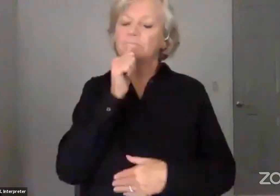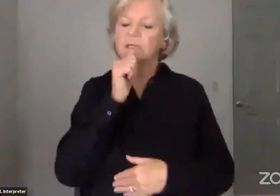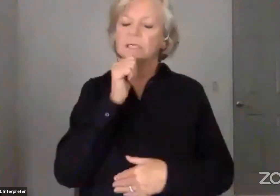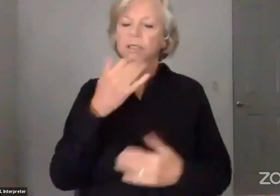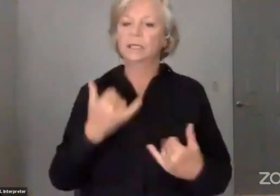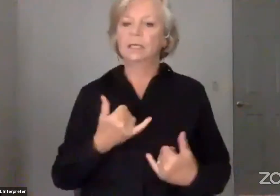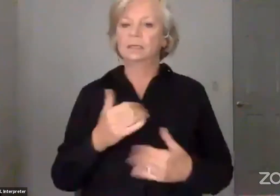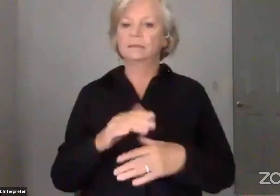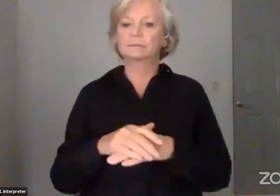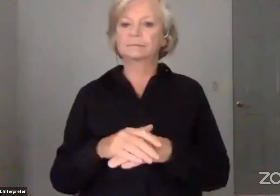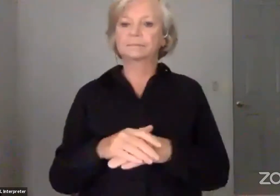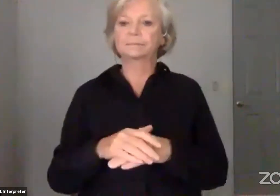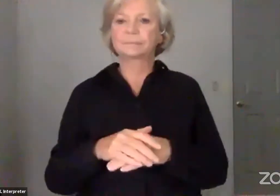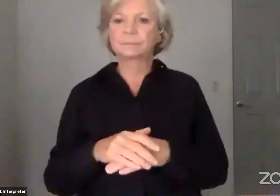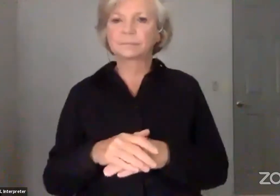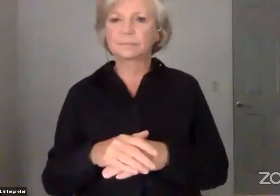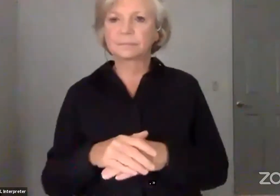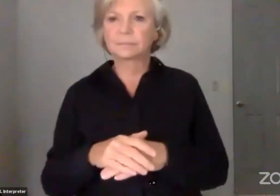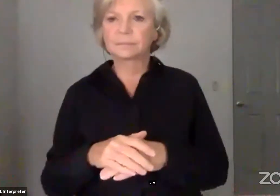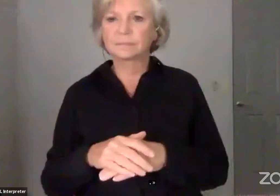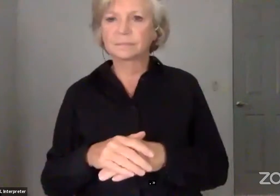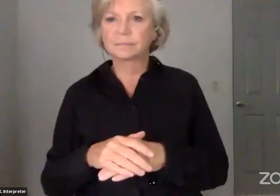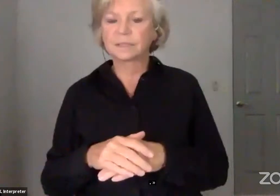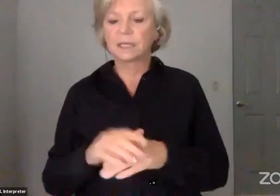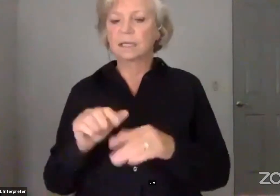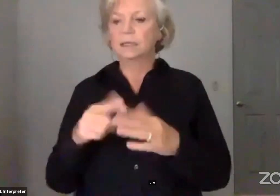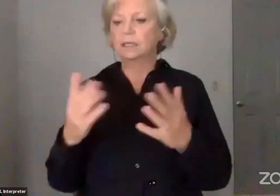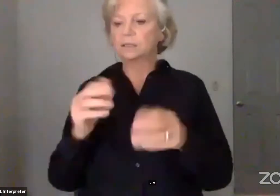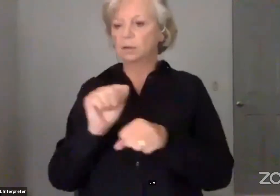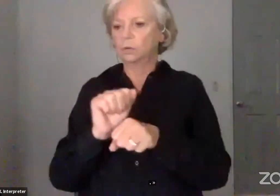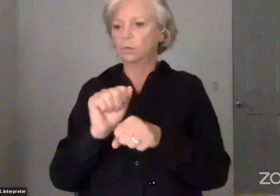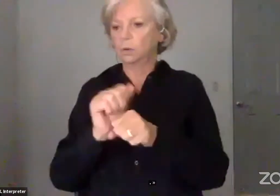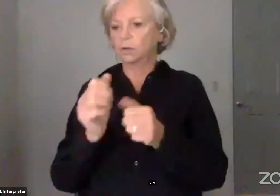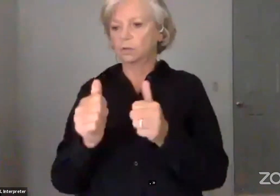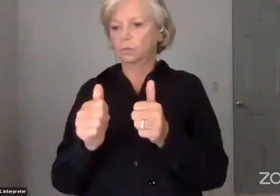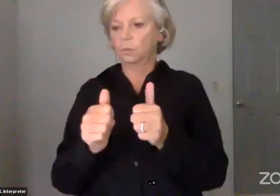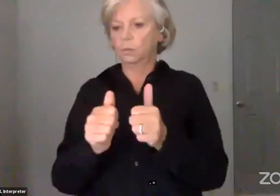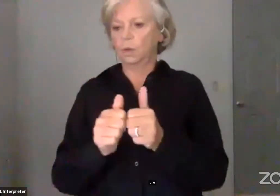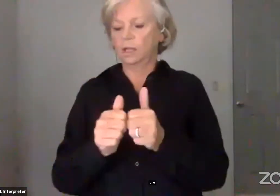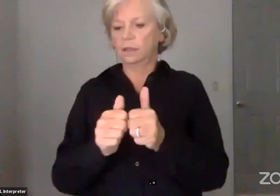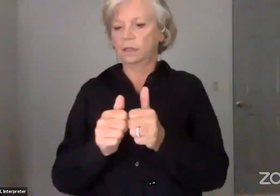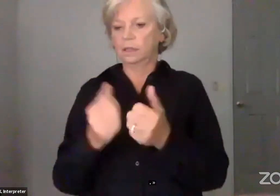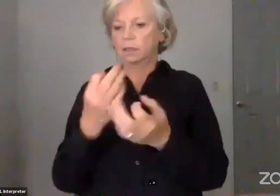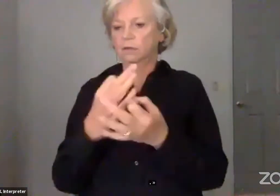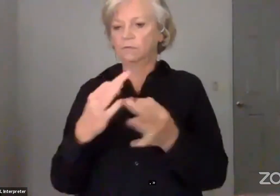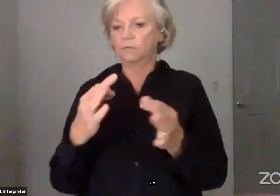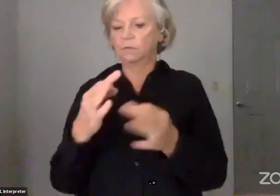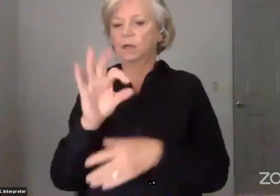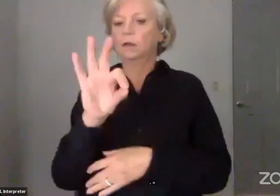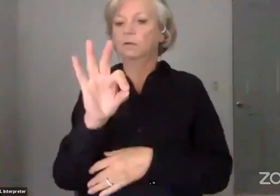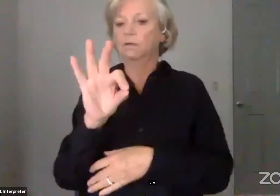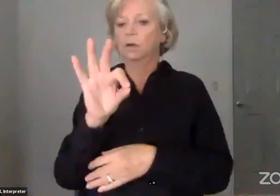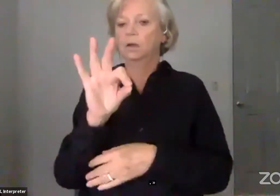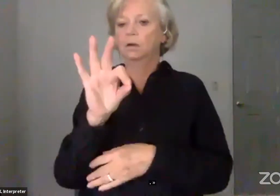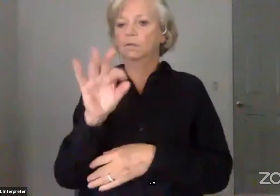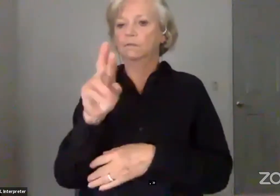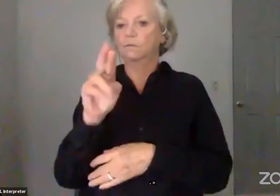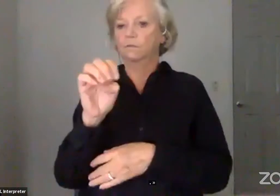Torre. Mercedes works with the Sugar Freedom Project, and it's one of our one of our